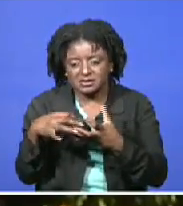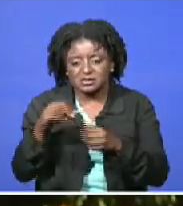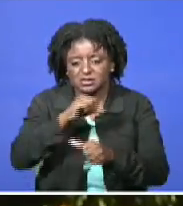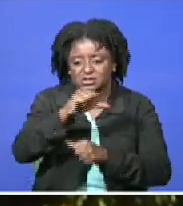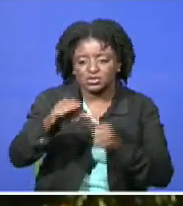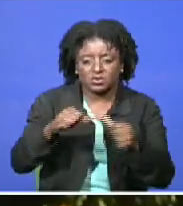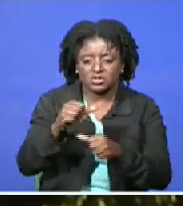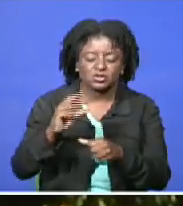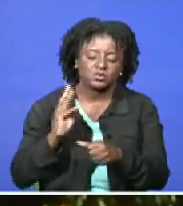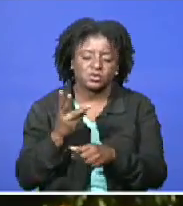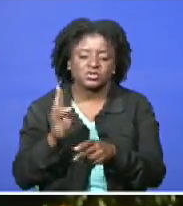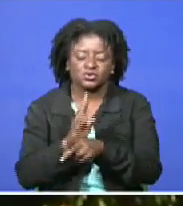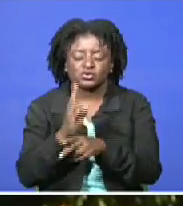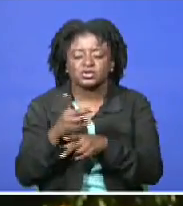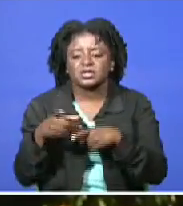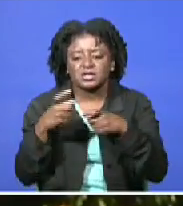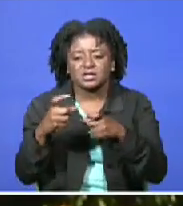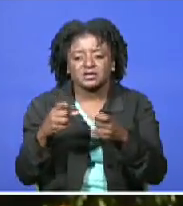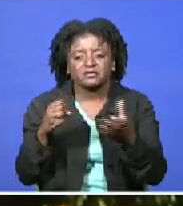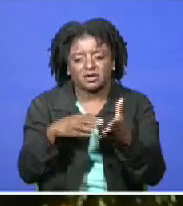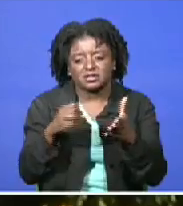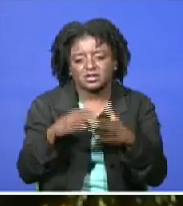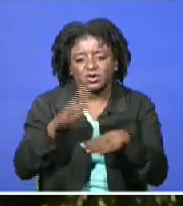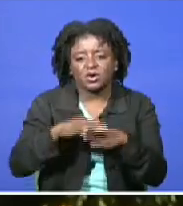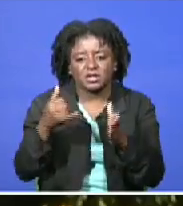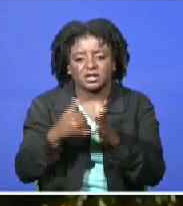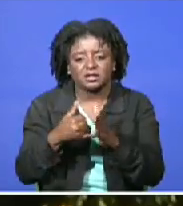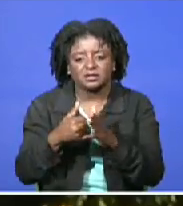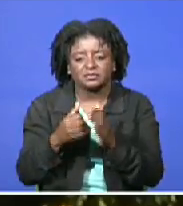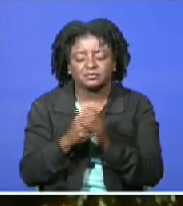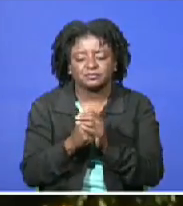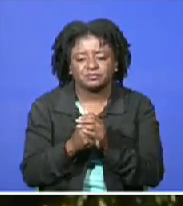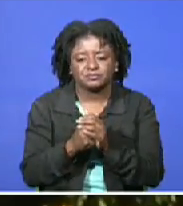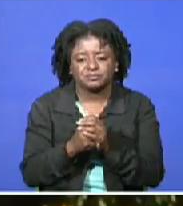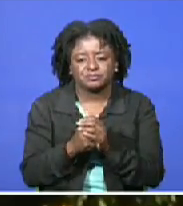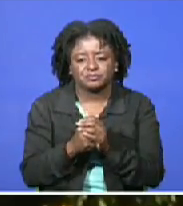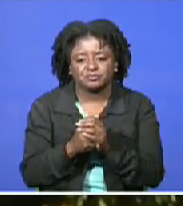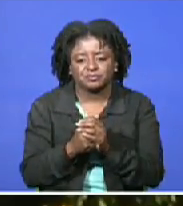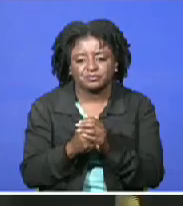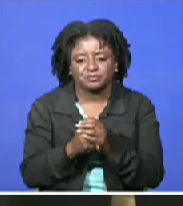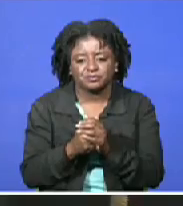But we usually give consultation on it. Through the Bahamas Anti-Doping Commission.